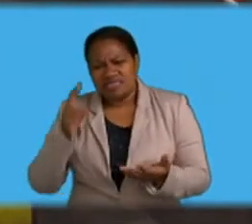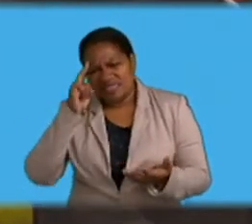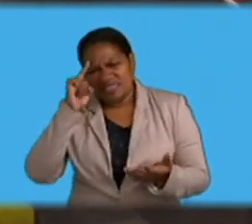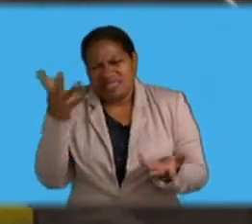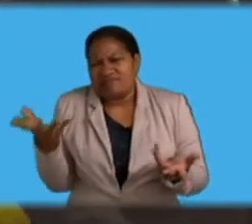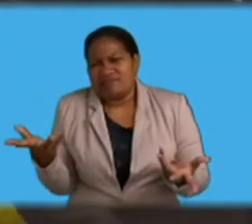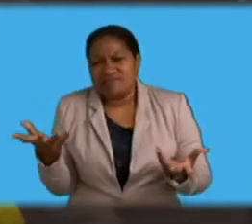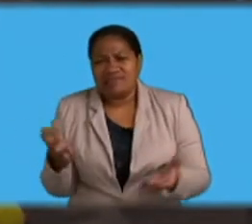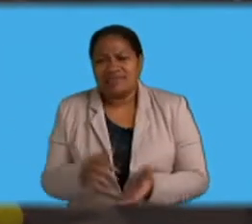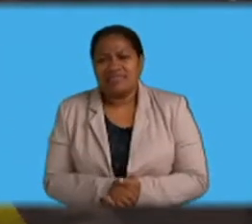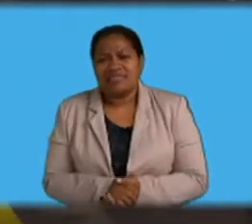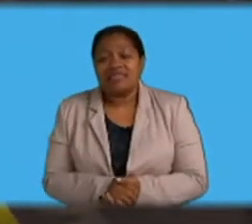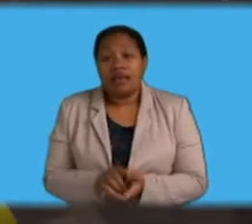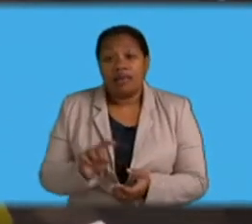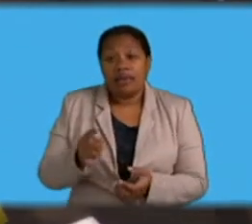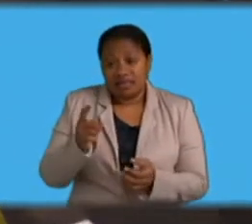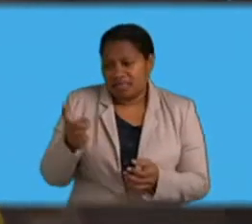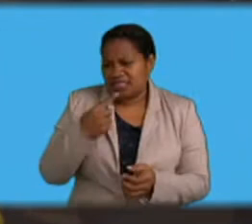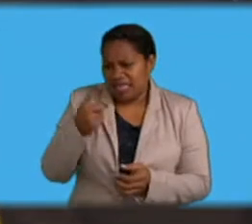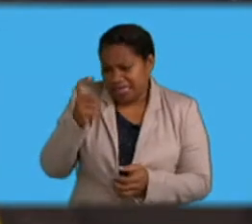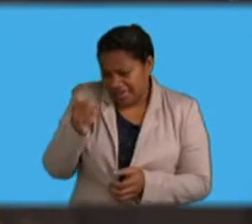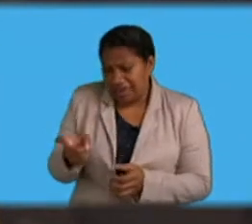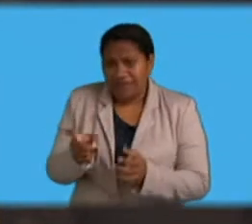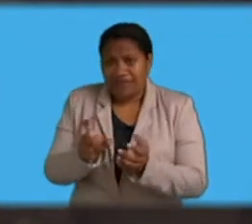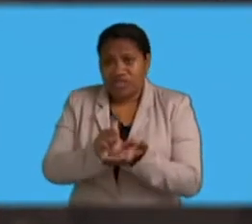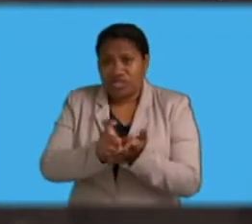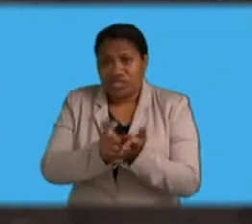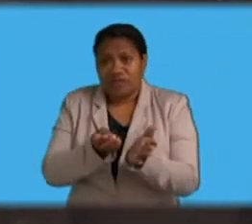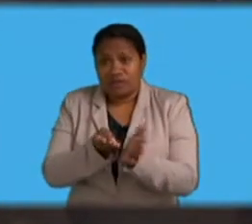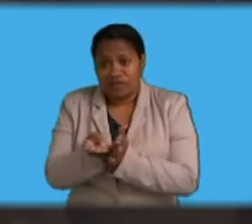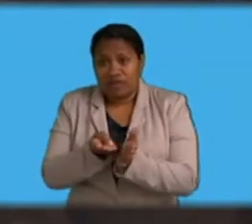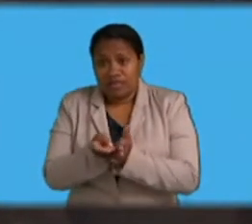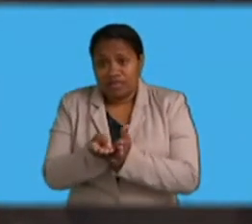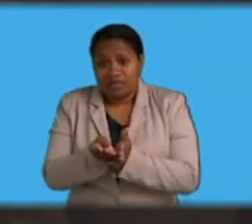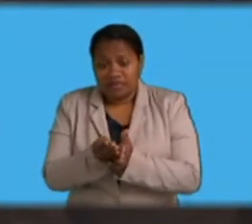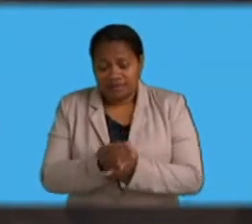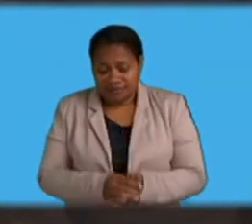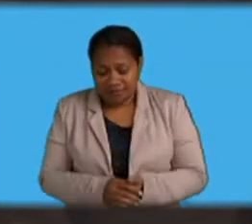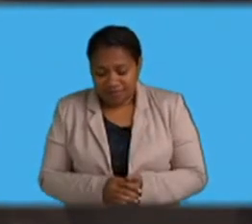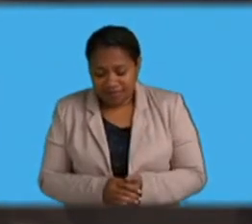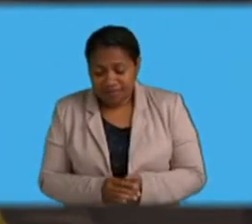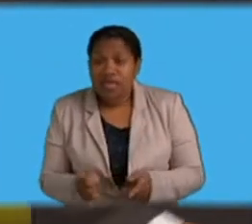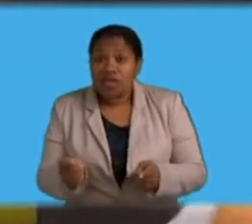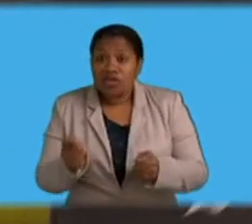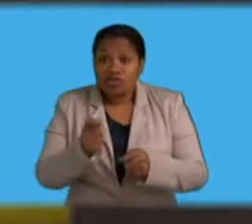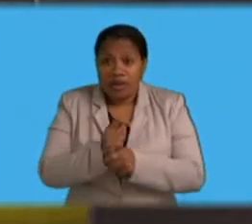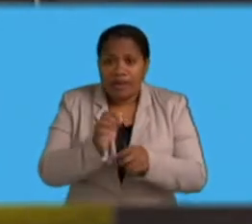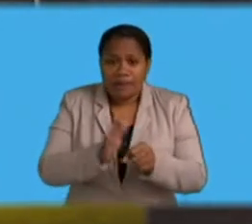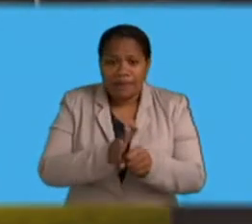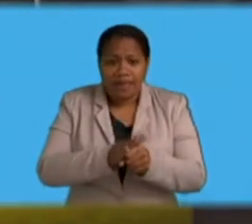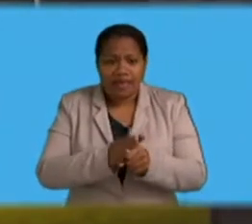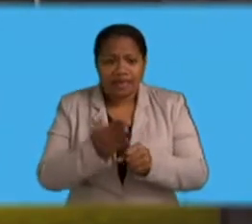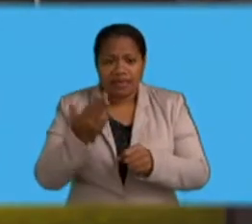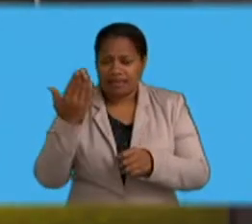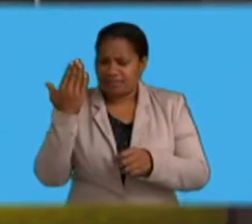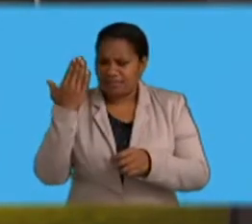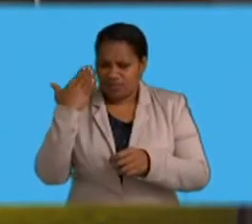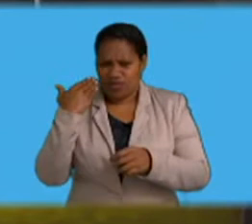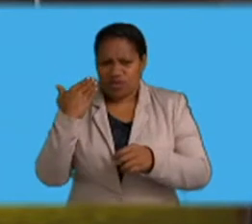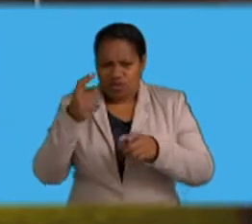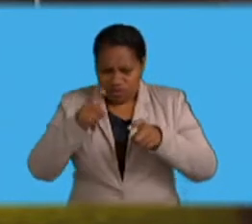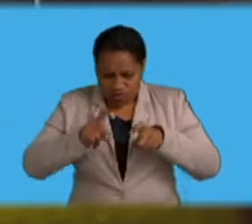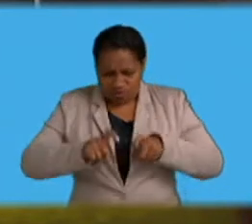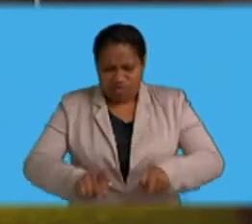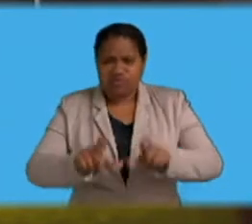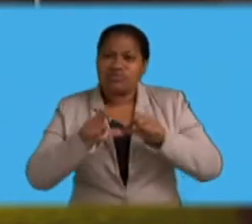to say if the civil service reform will mean return to permanent tenure. Obviously not. There's still